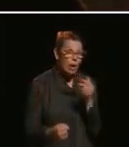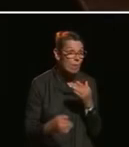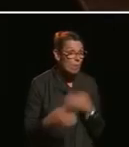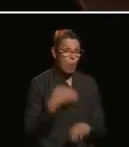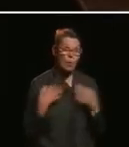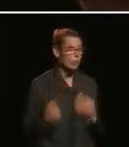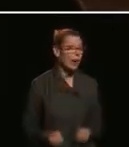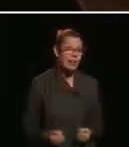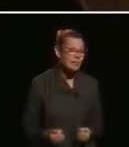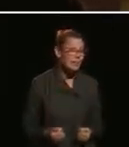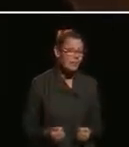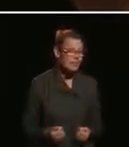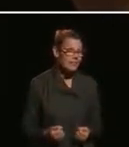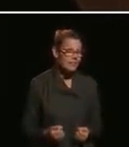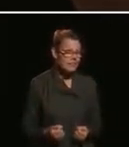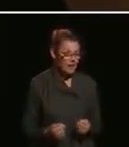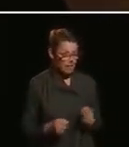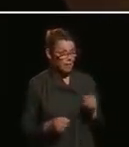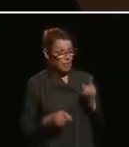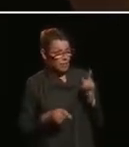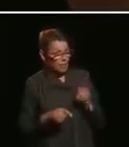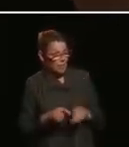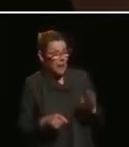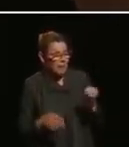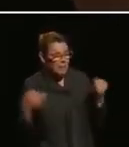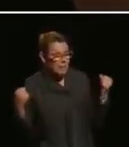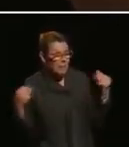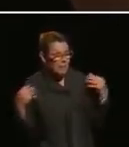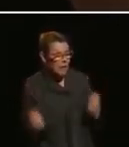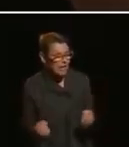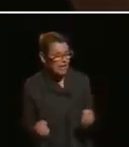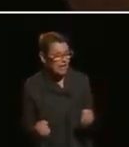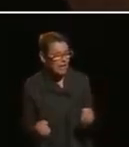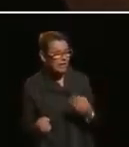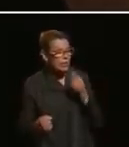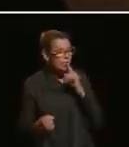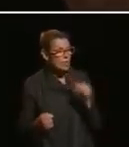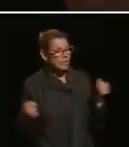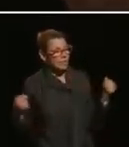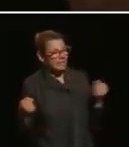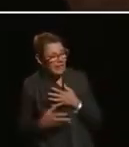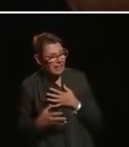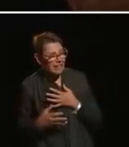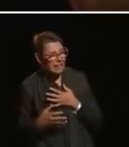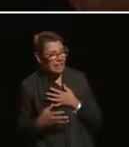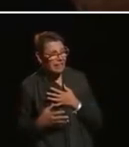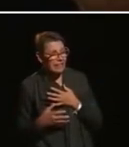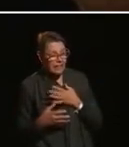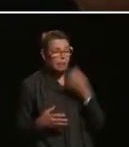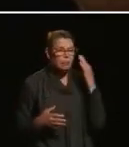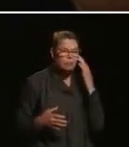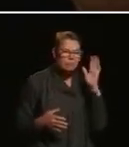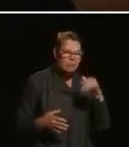If you can't be brave because you're afraid, and we are all afraid, pretend to be brave.